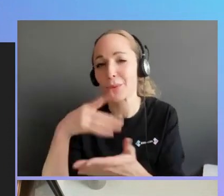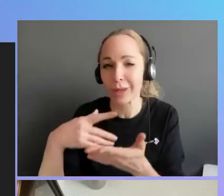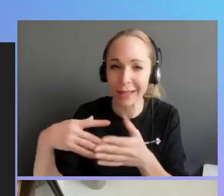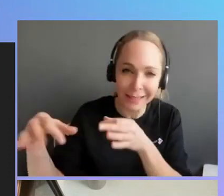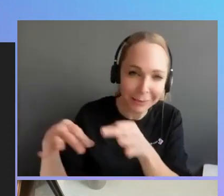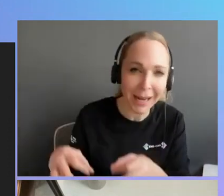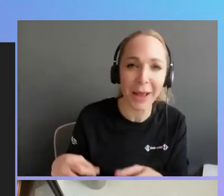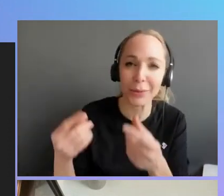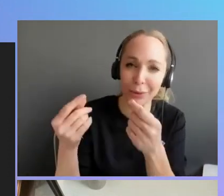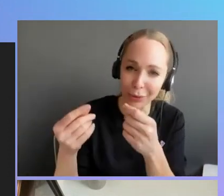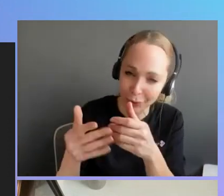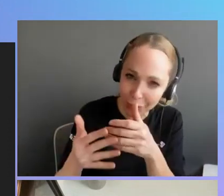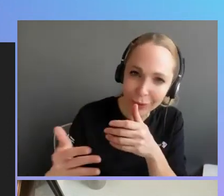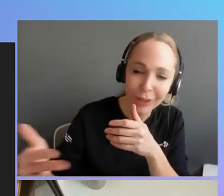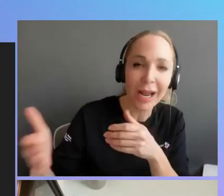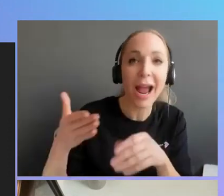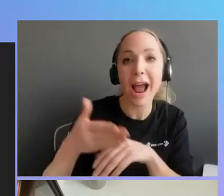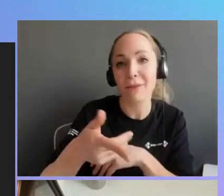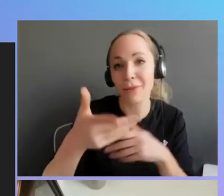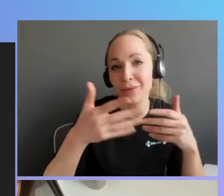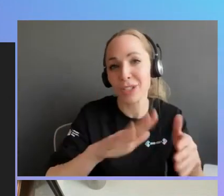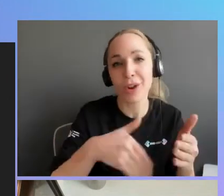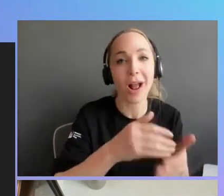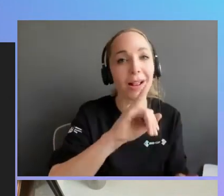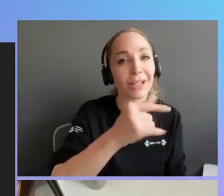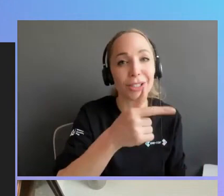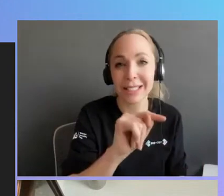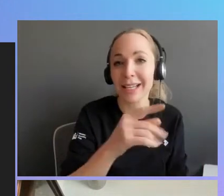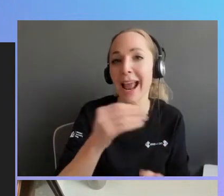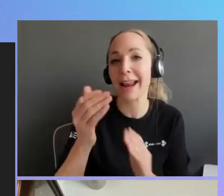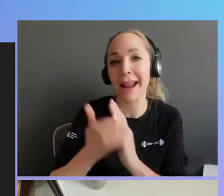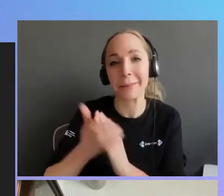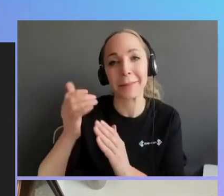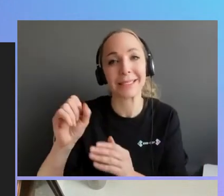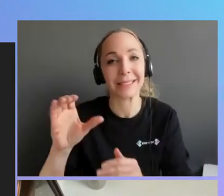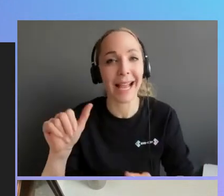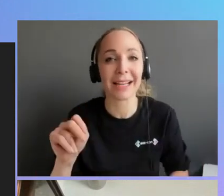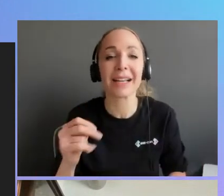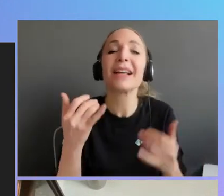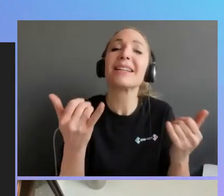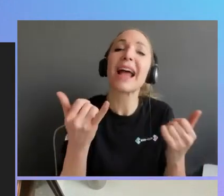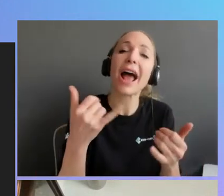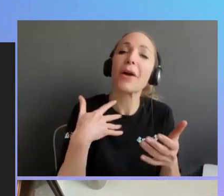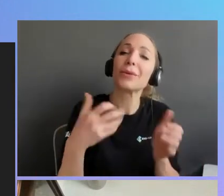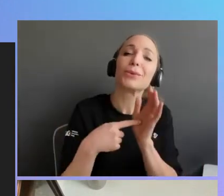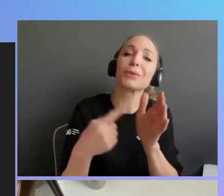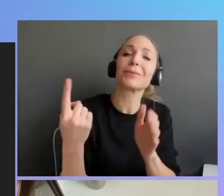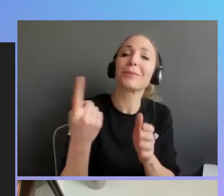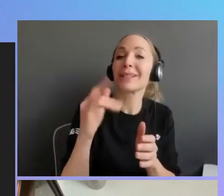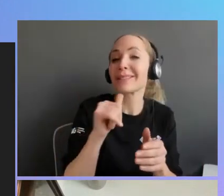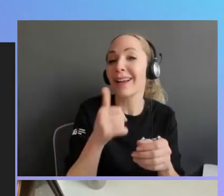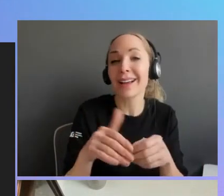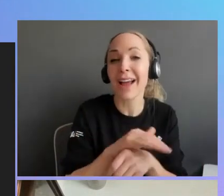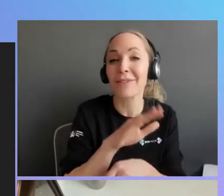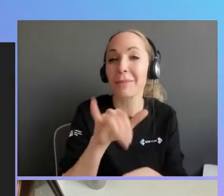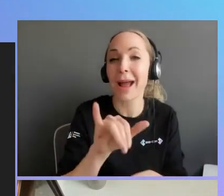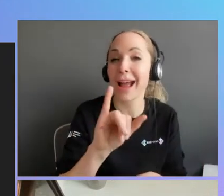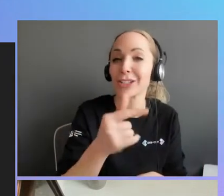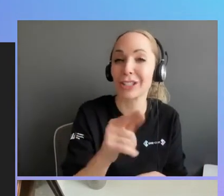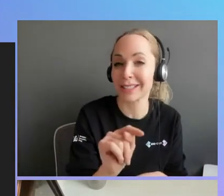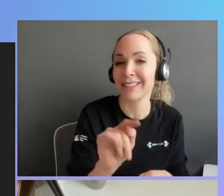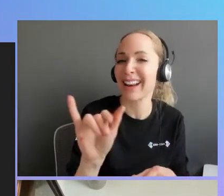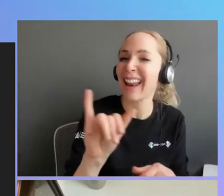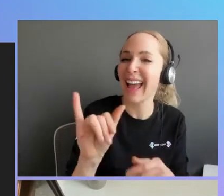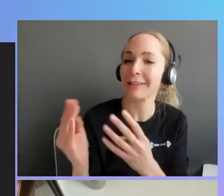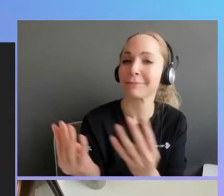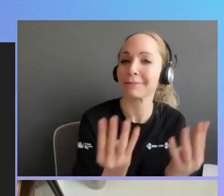run all of your IGTs and your automated scan. So let's pretend we're testing something that isn't covered by an IGT, like a carousel. So what I can do is search for an issue.